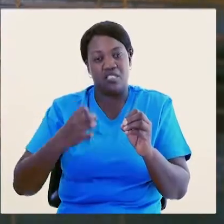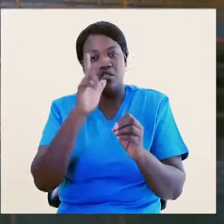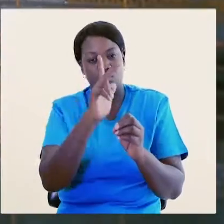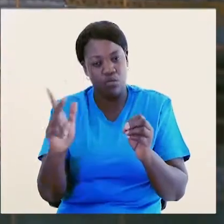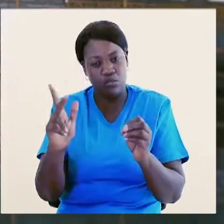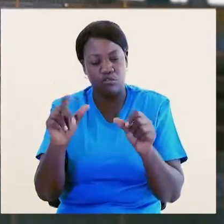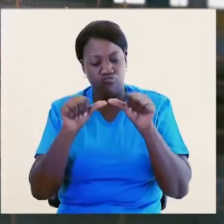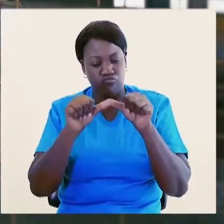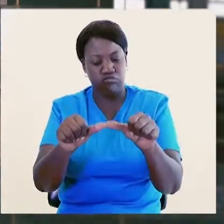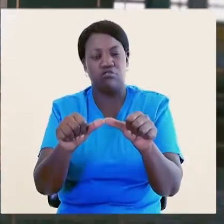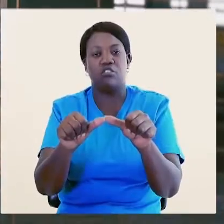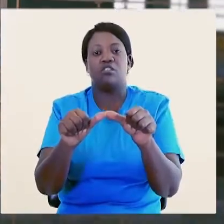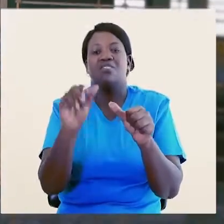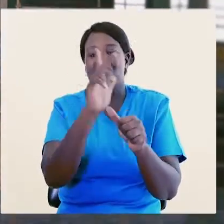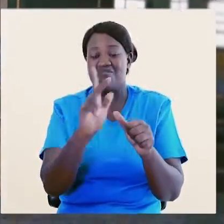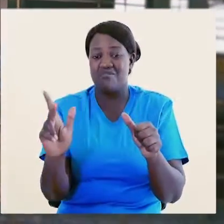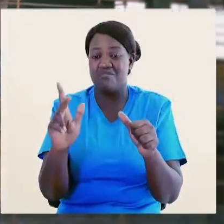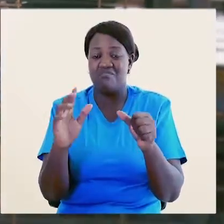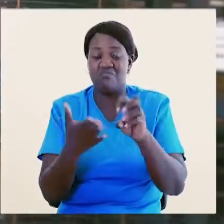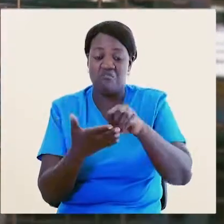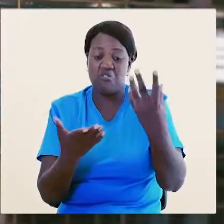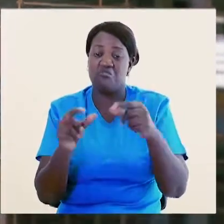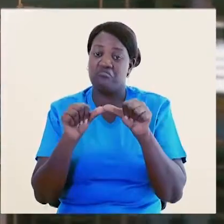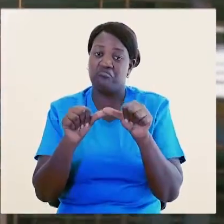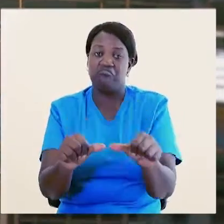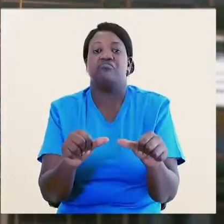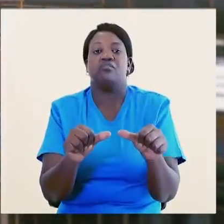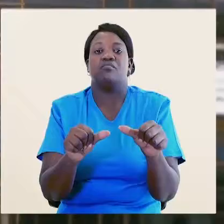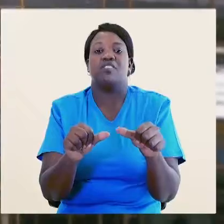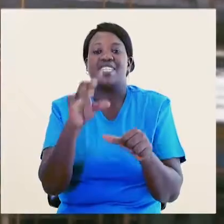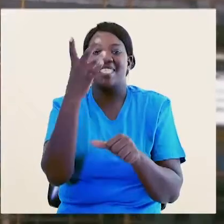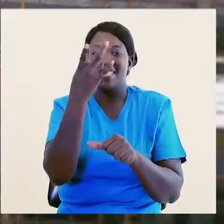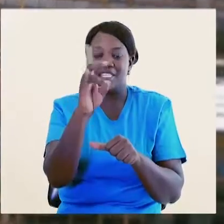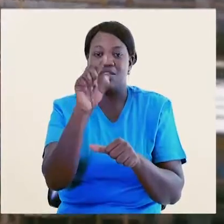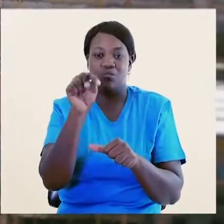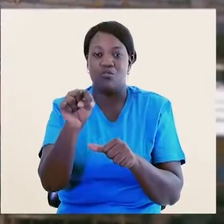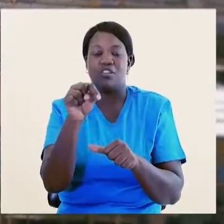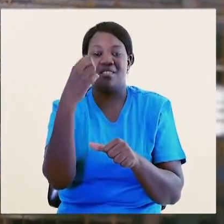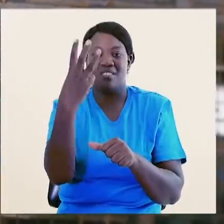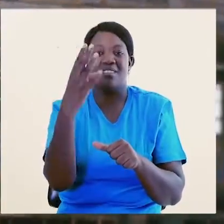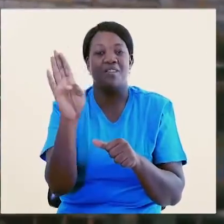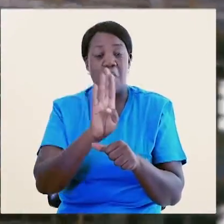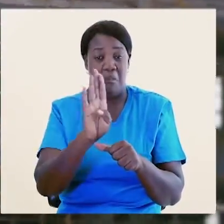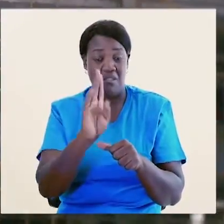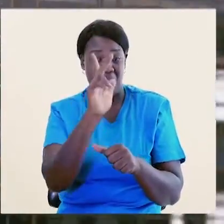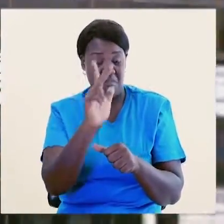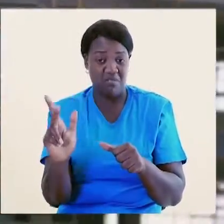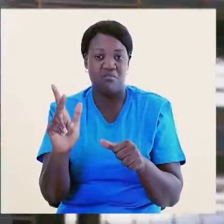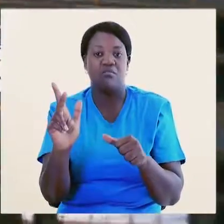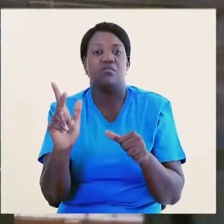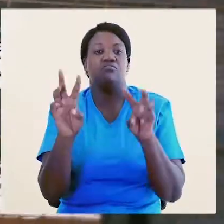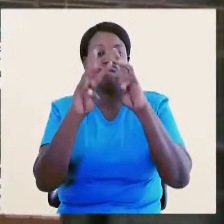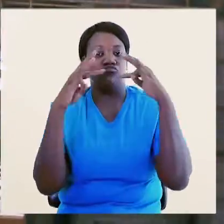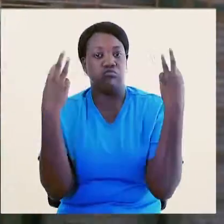poor people or countries become even poorer. There are an estimated 7.3 billion people alive on the planet today, of